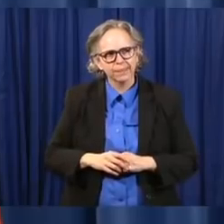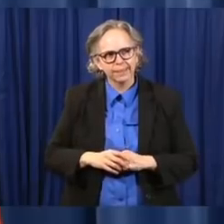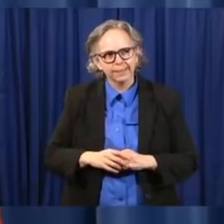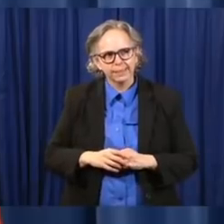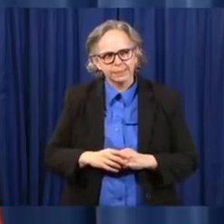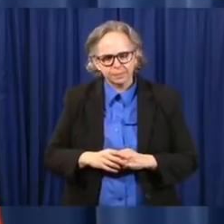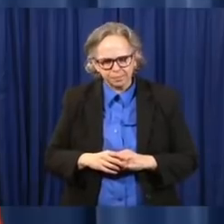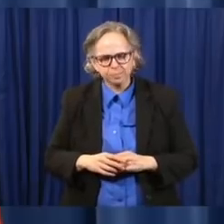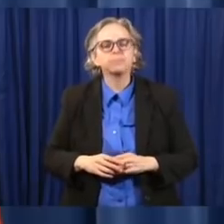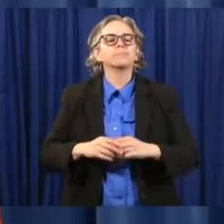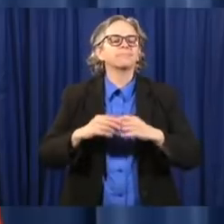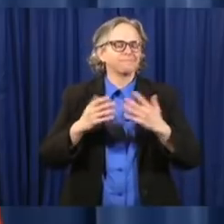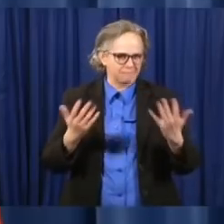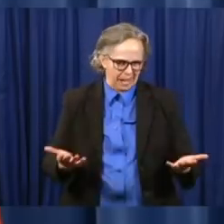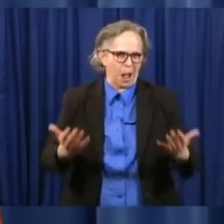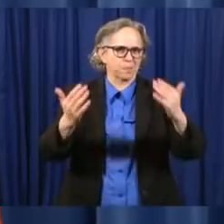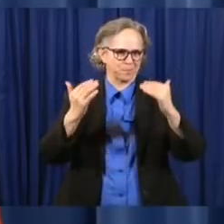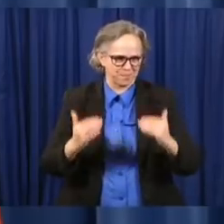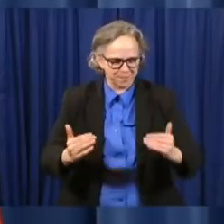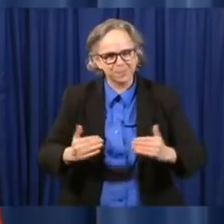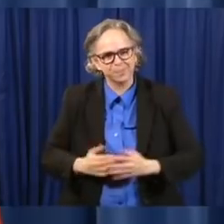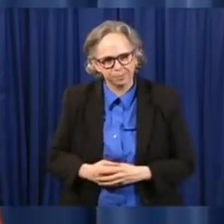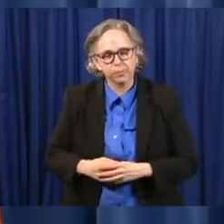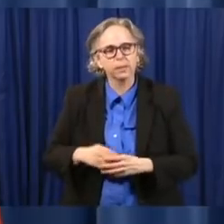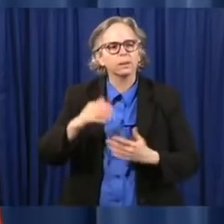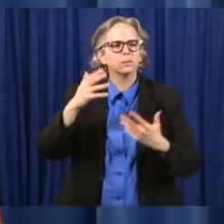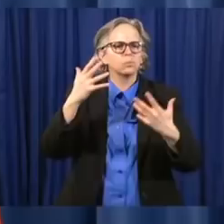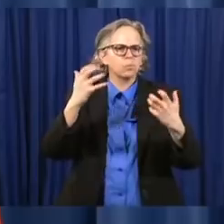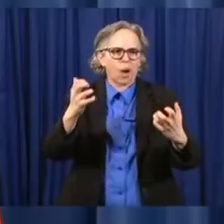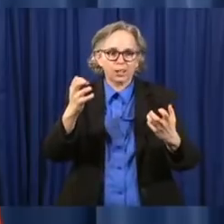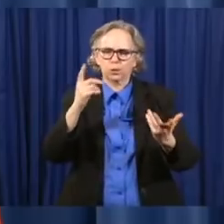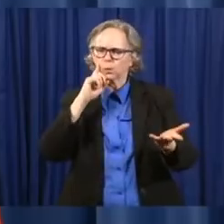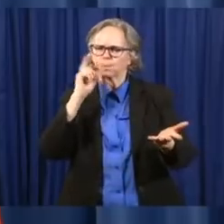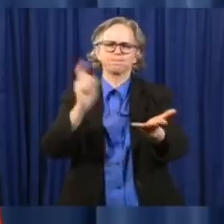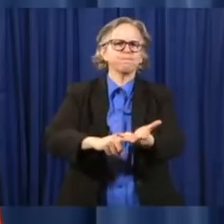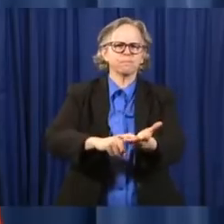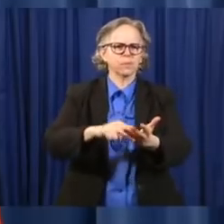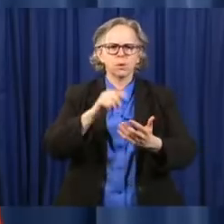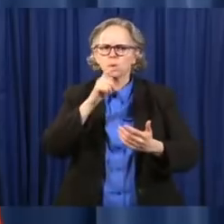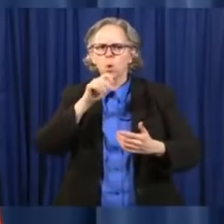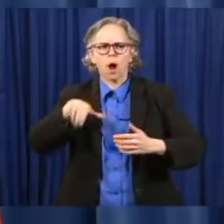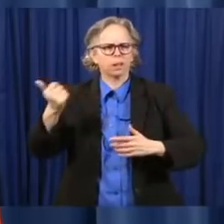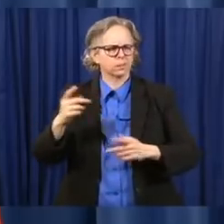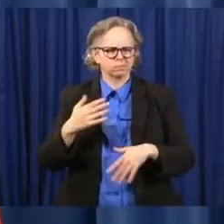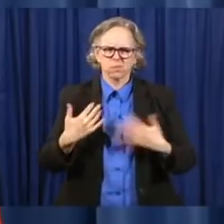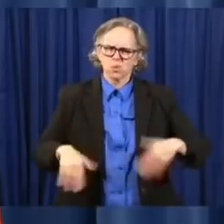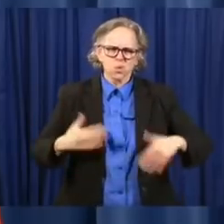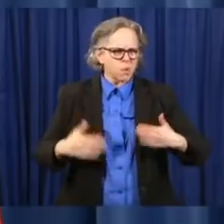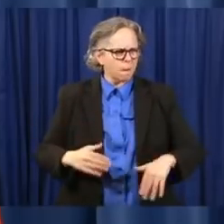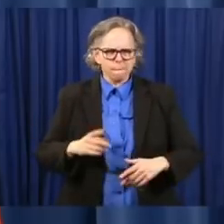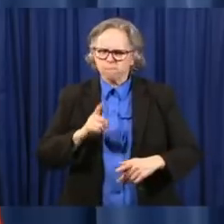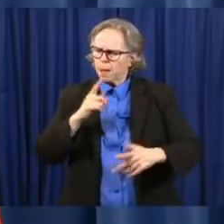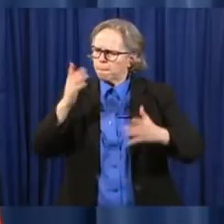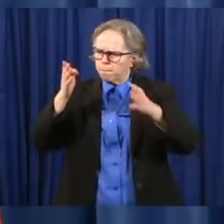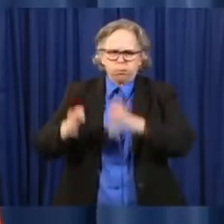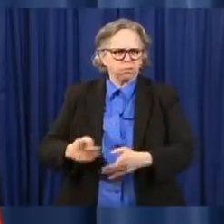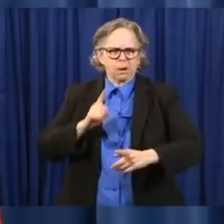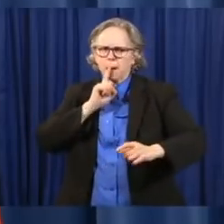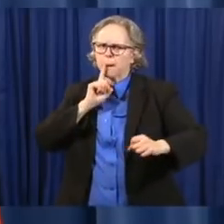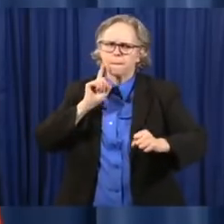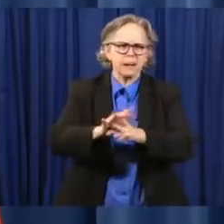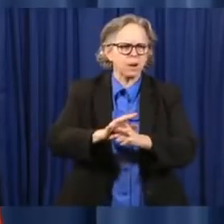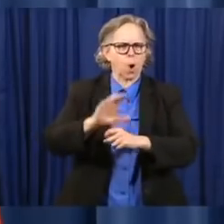I also want to take a moment to recognize some really committed Ohioans. Today is National Medical